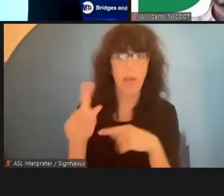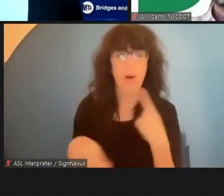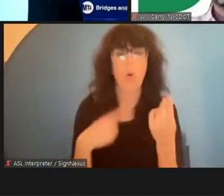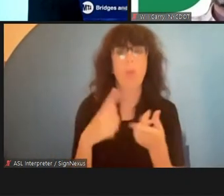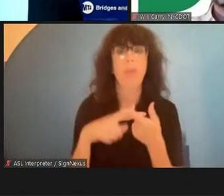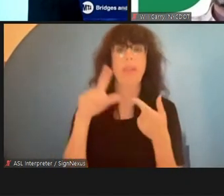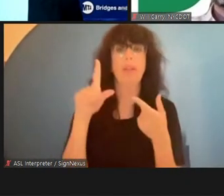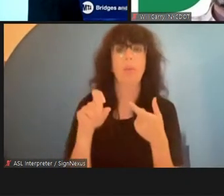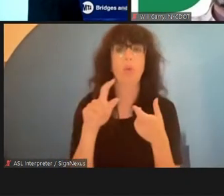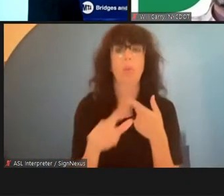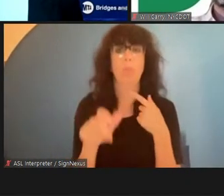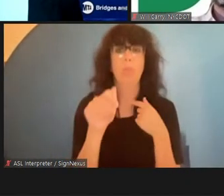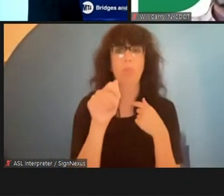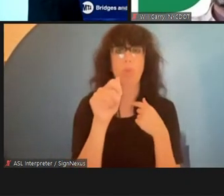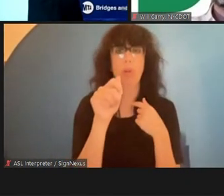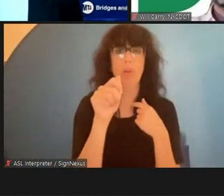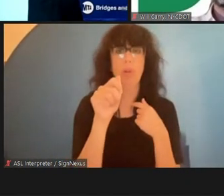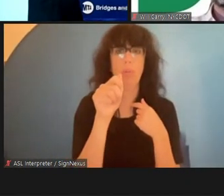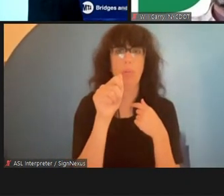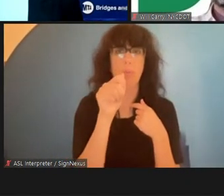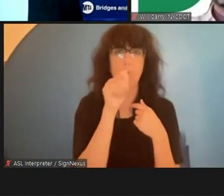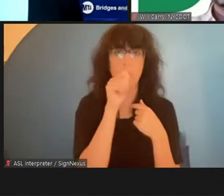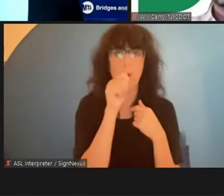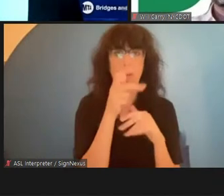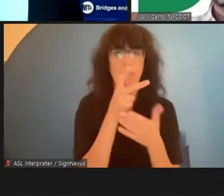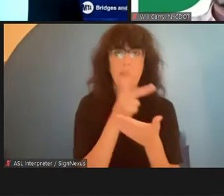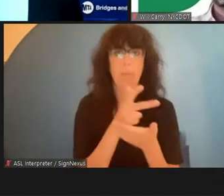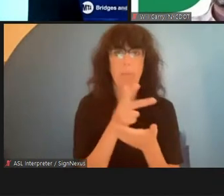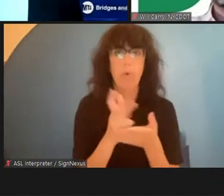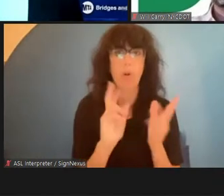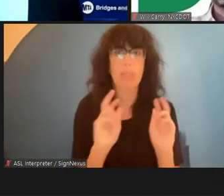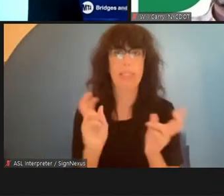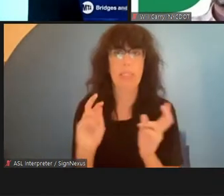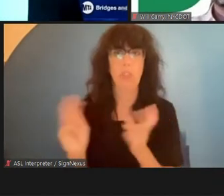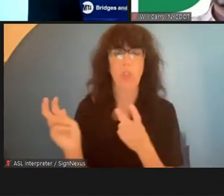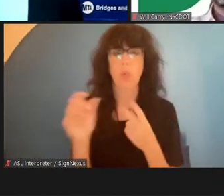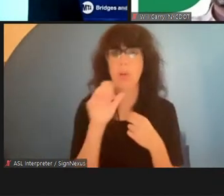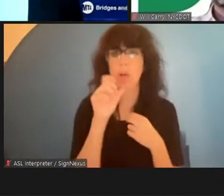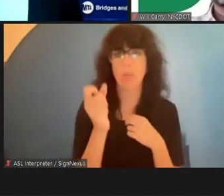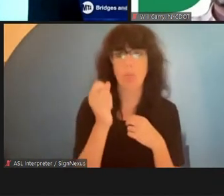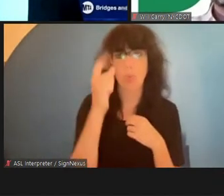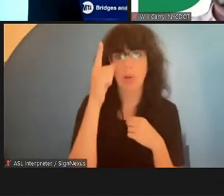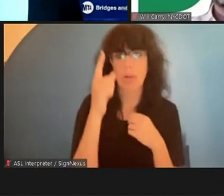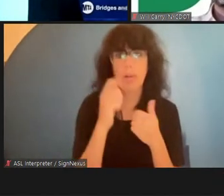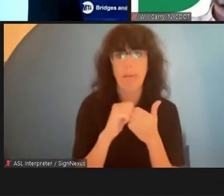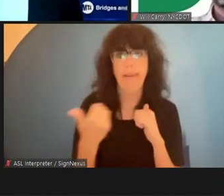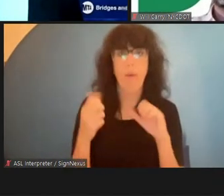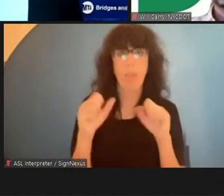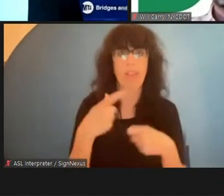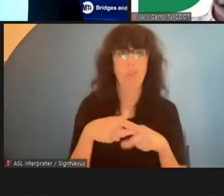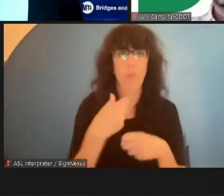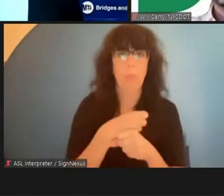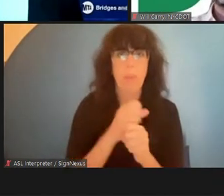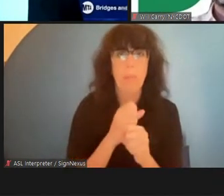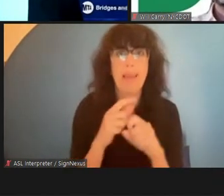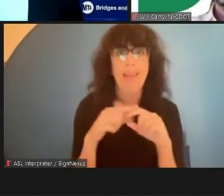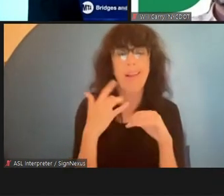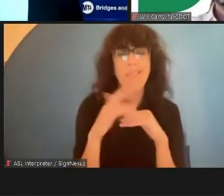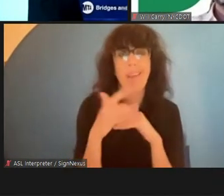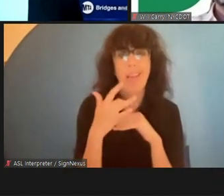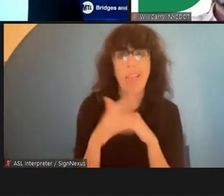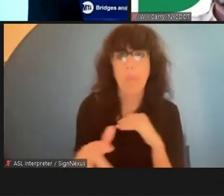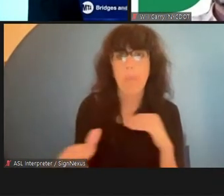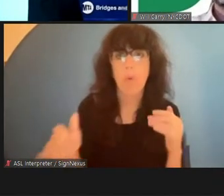private parking area i don't understand how any of these things could have been made available or